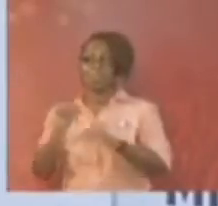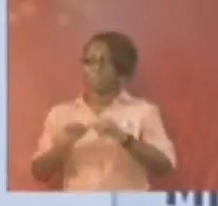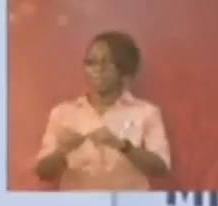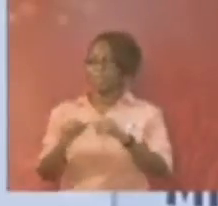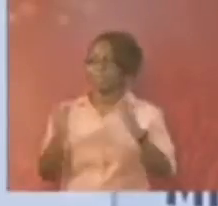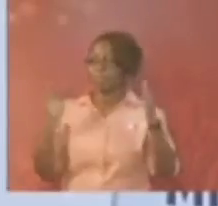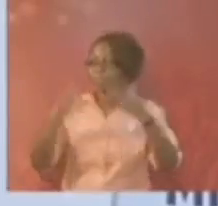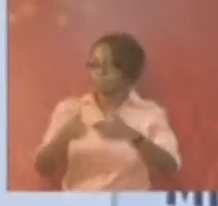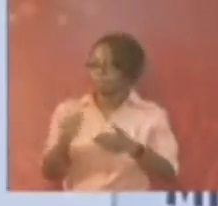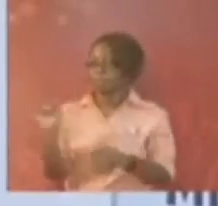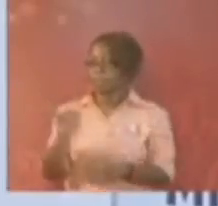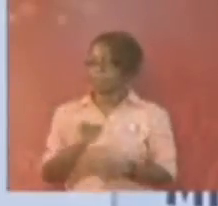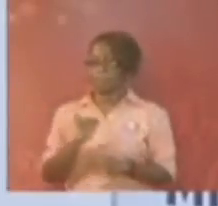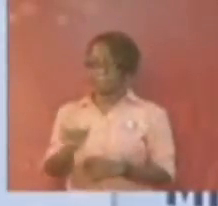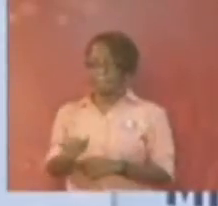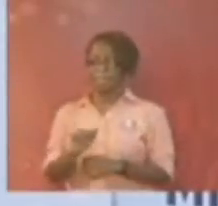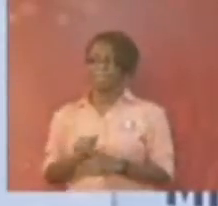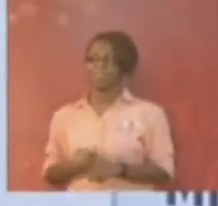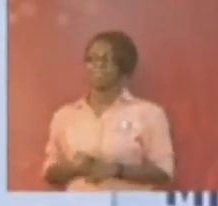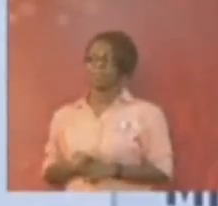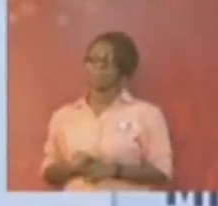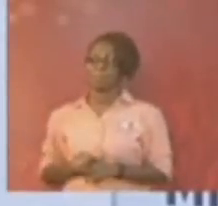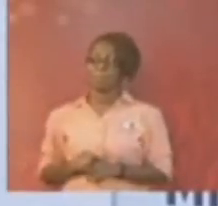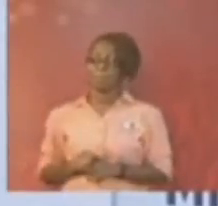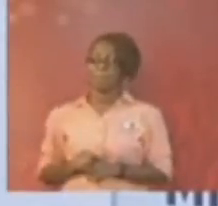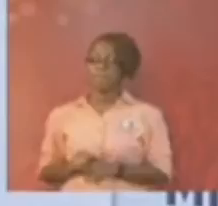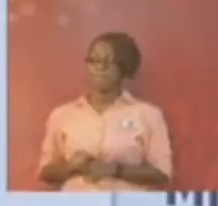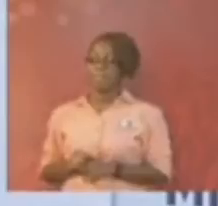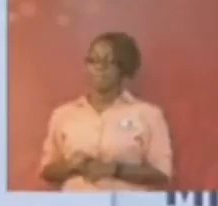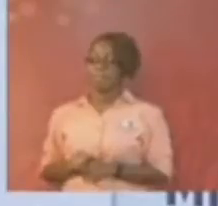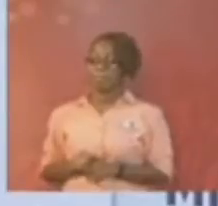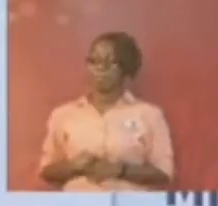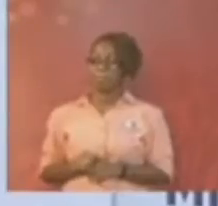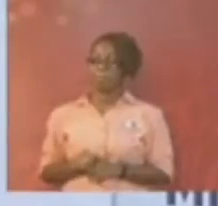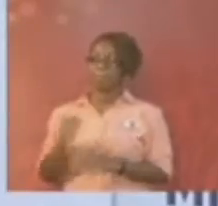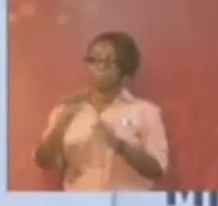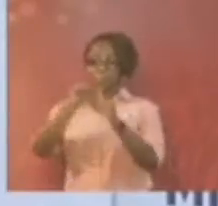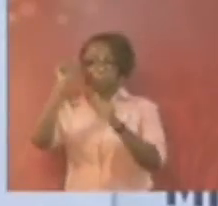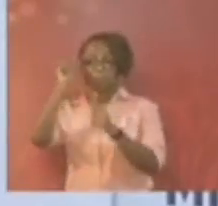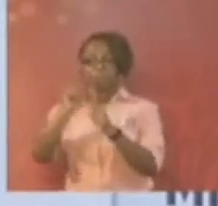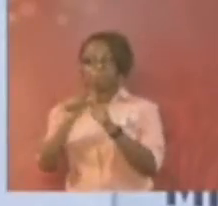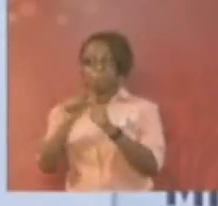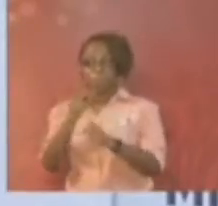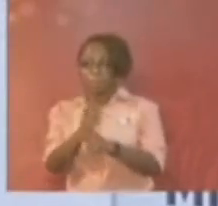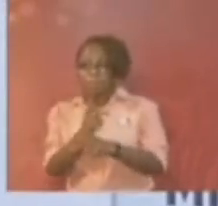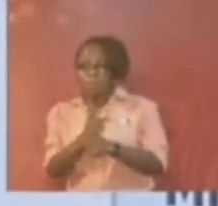so that we remember that if we care about our community, we